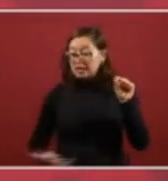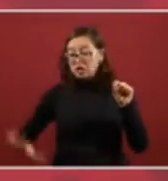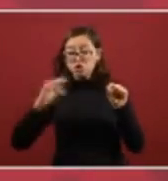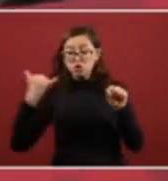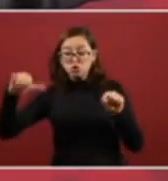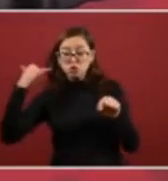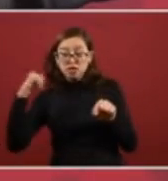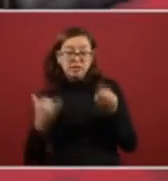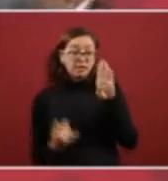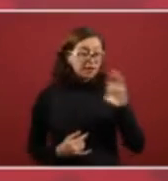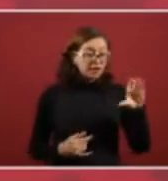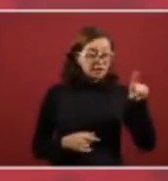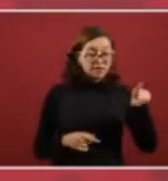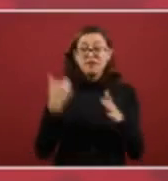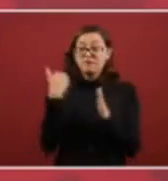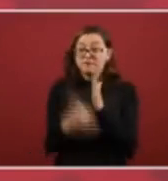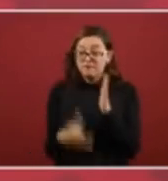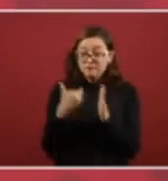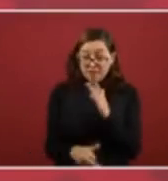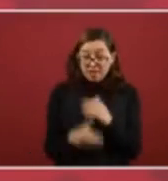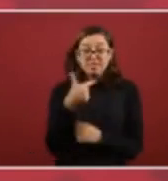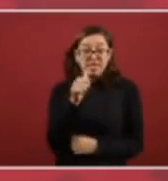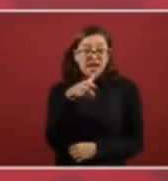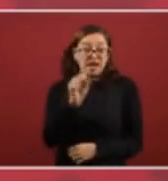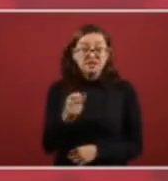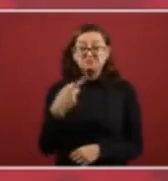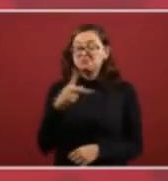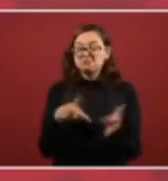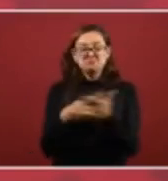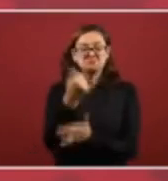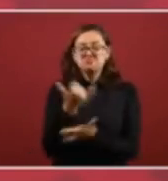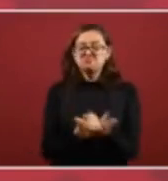They only planned the gas